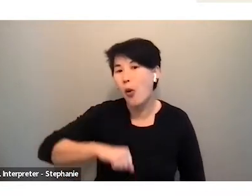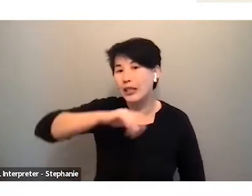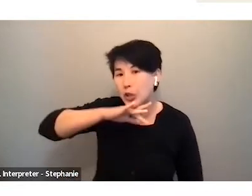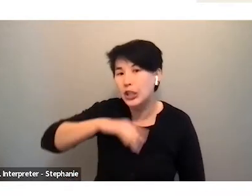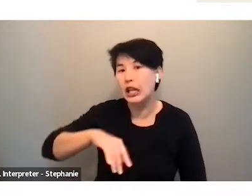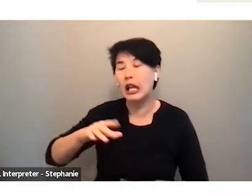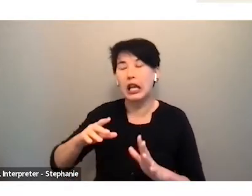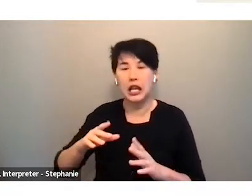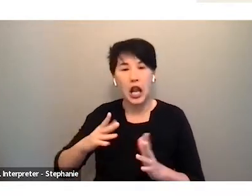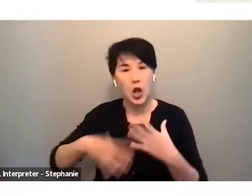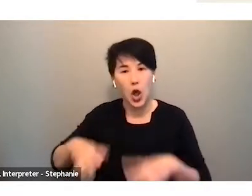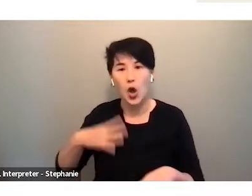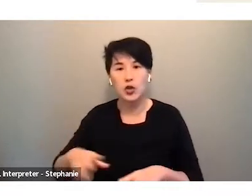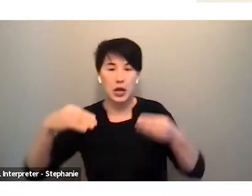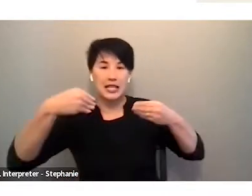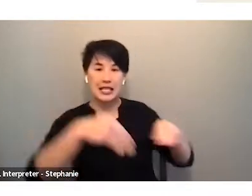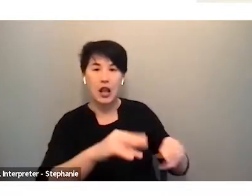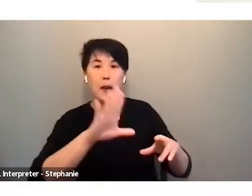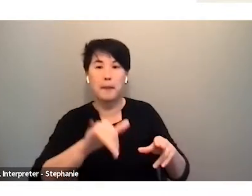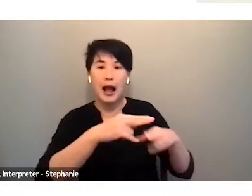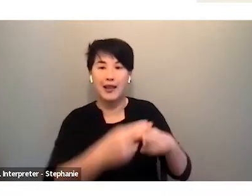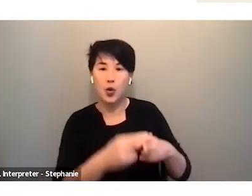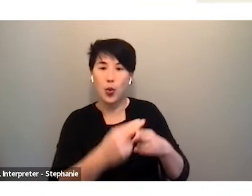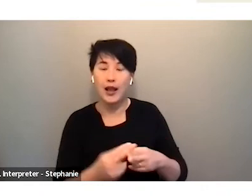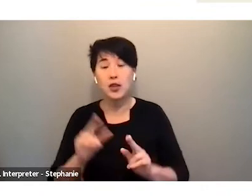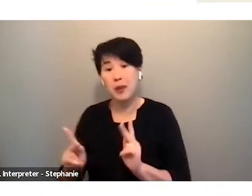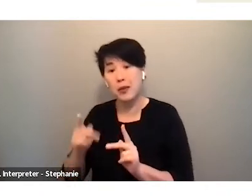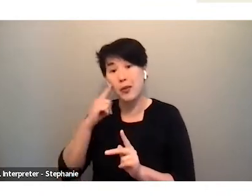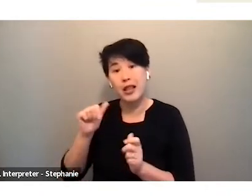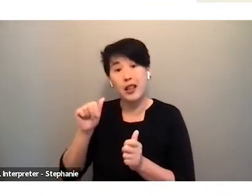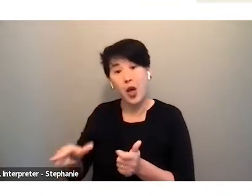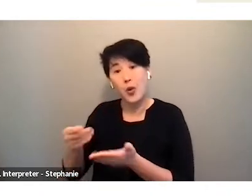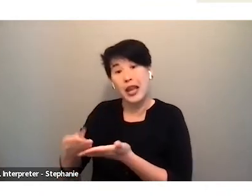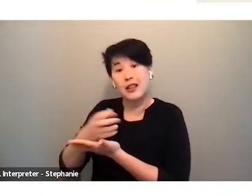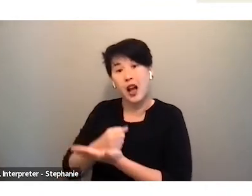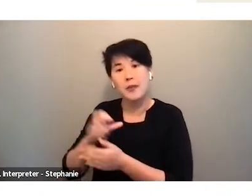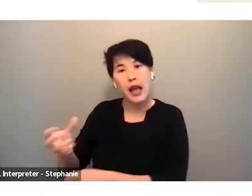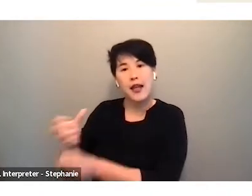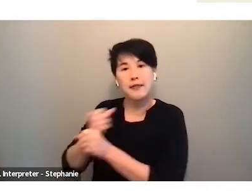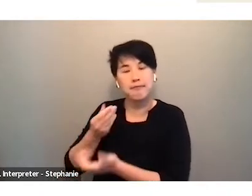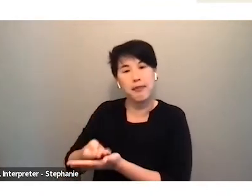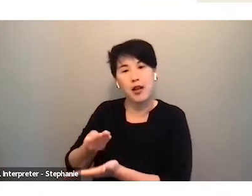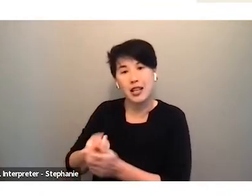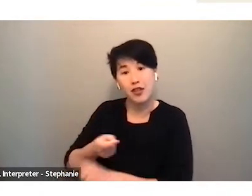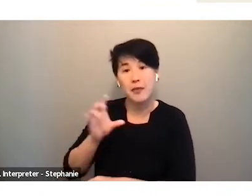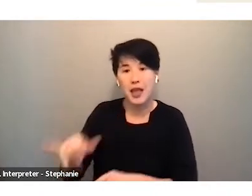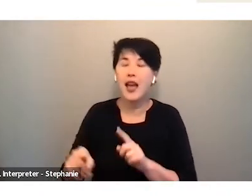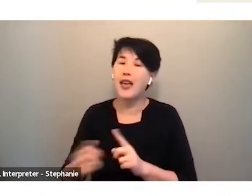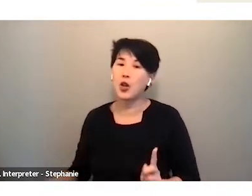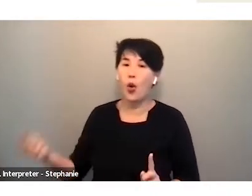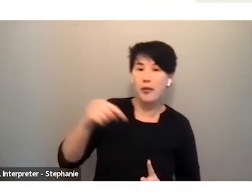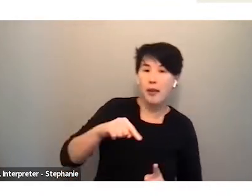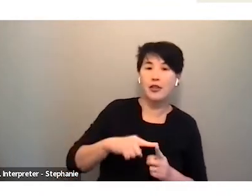weight, so that people in low incomes could have a kind of generate a new income stream. But it was also kind of going back into fashion and